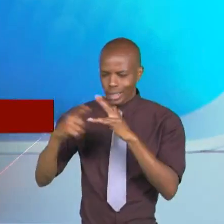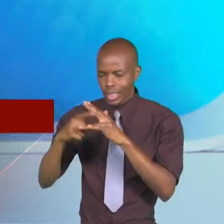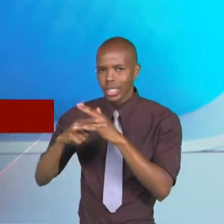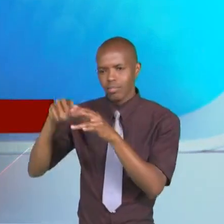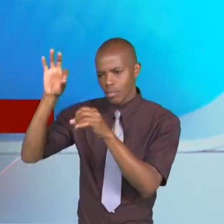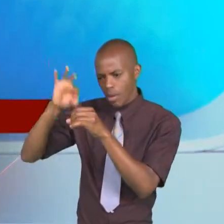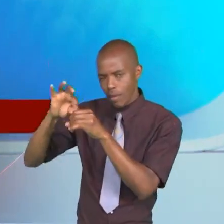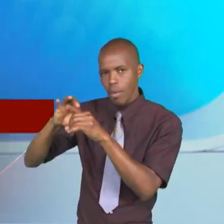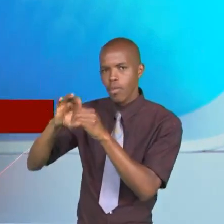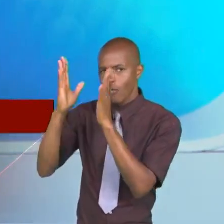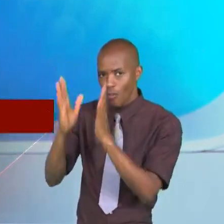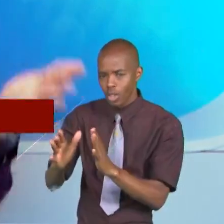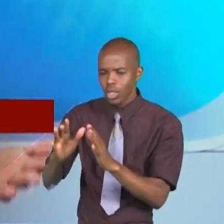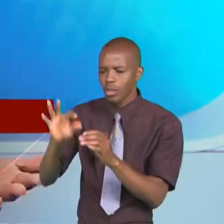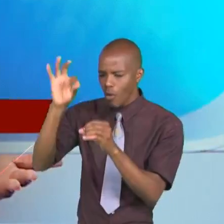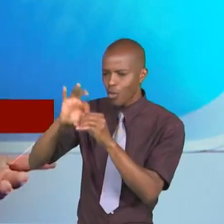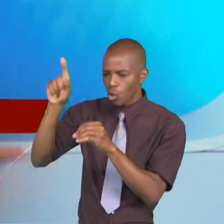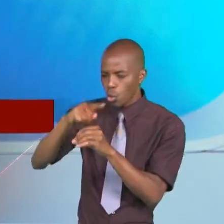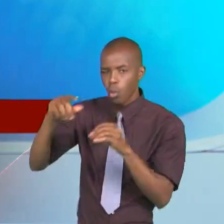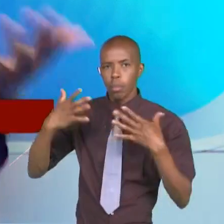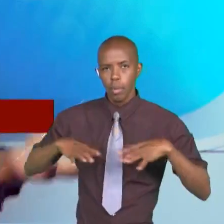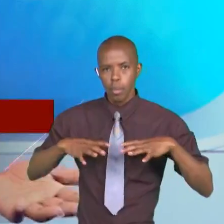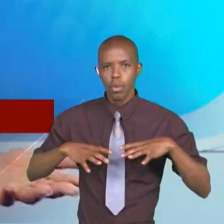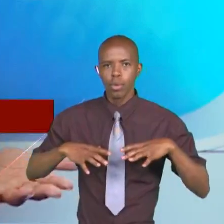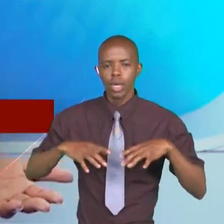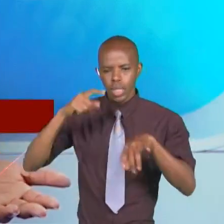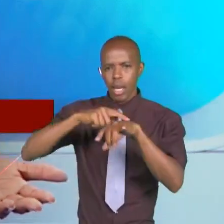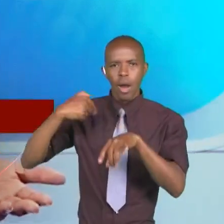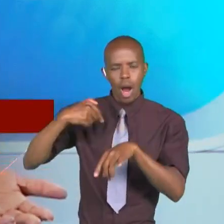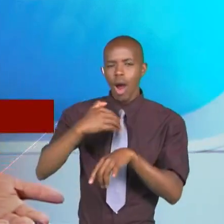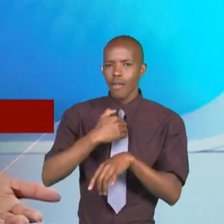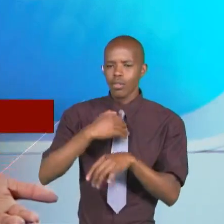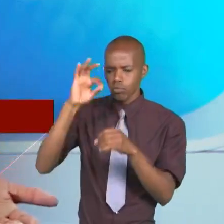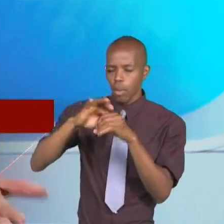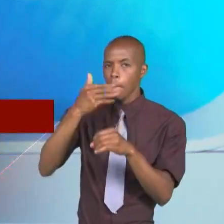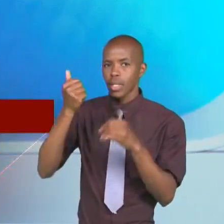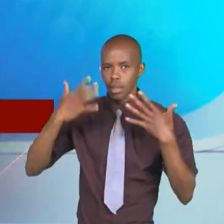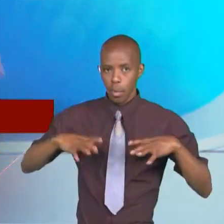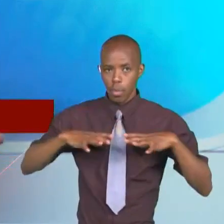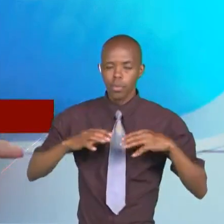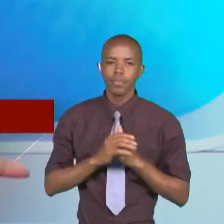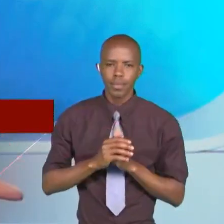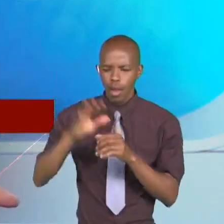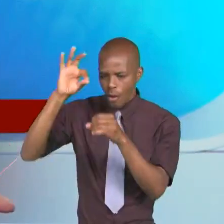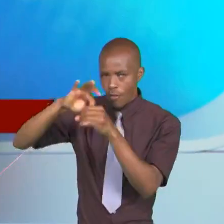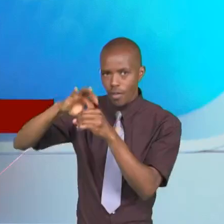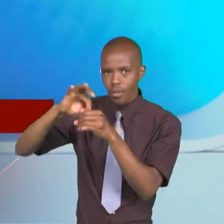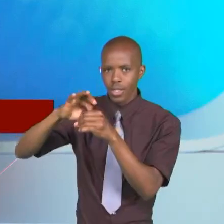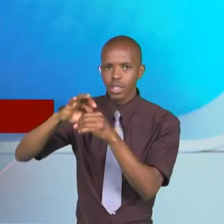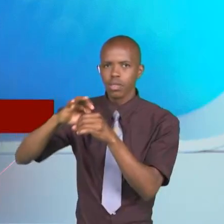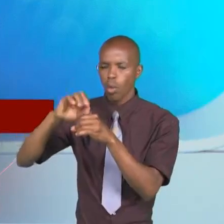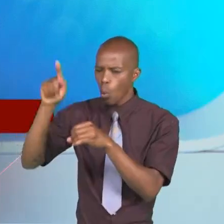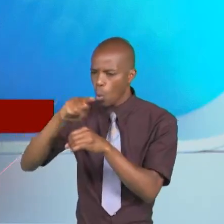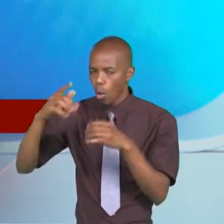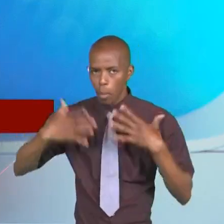voters voting for the wrong people when we have the best choices of people who are vying for those particular seats whenever elections come, voting in clowns and